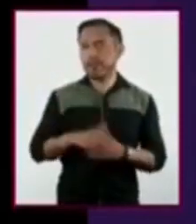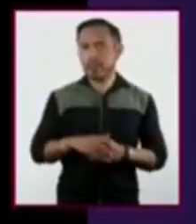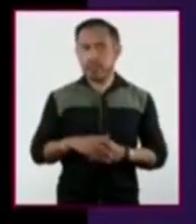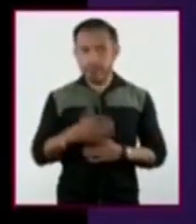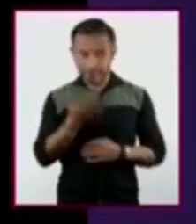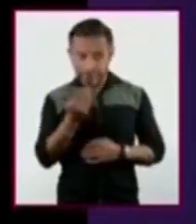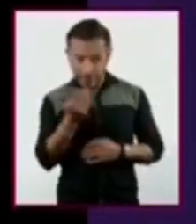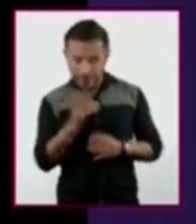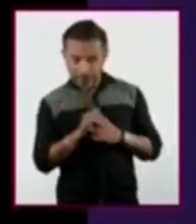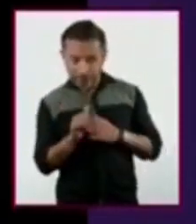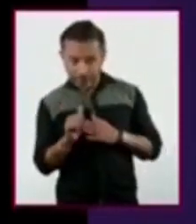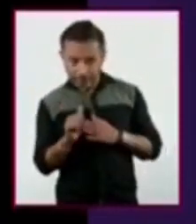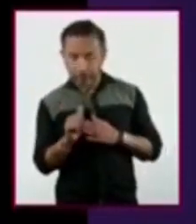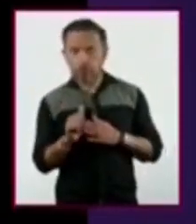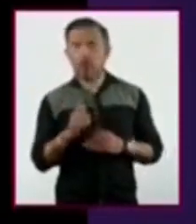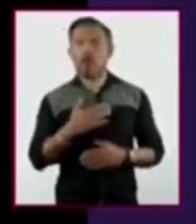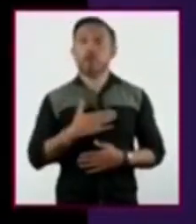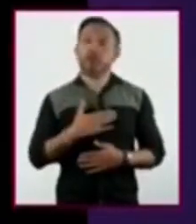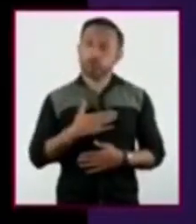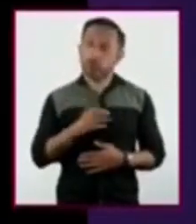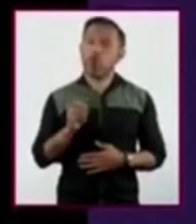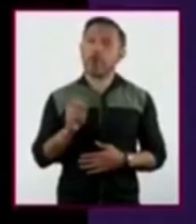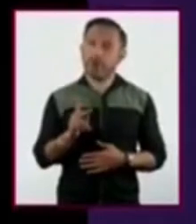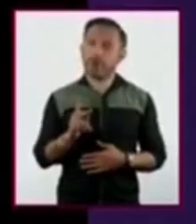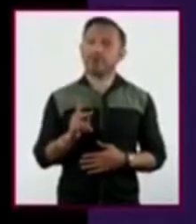$15? Okay.